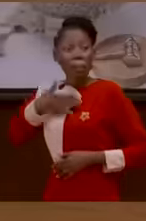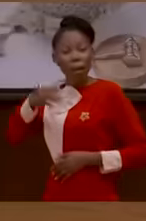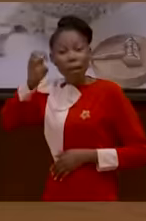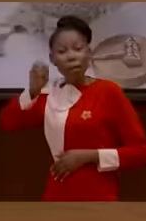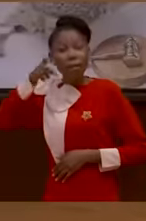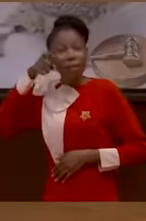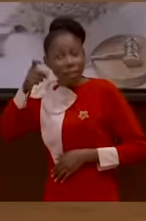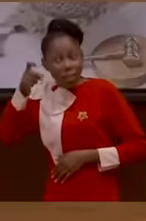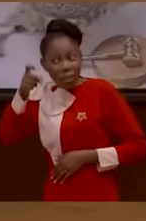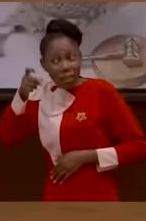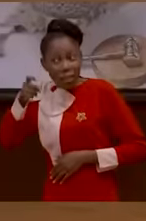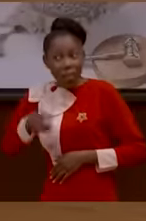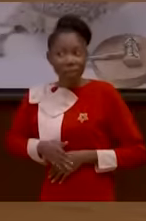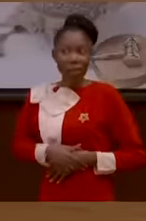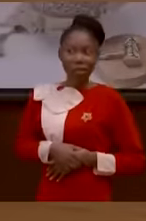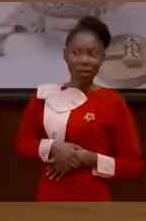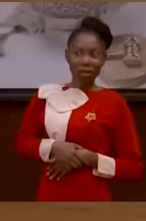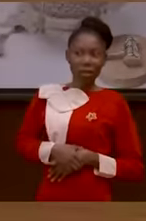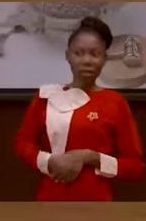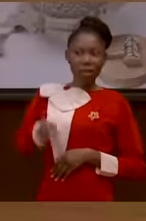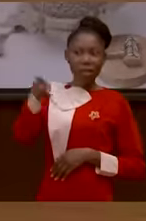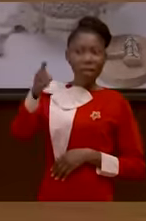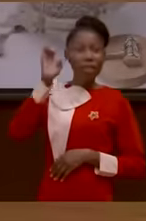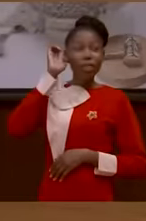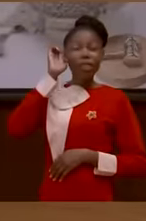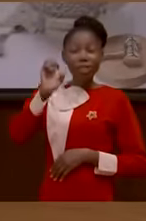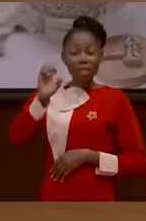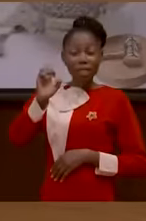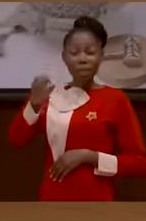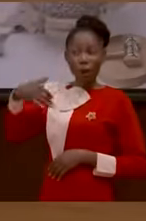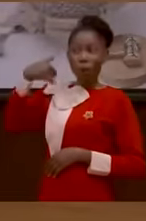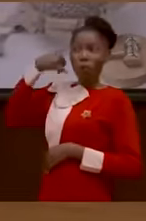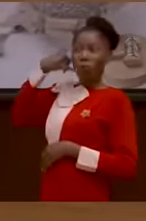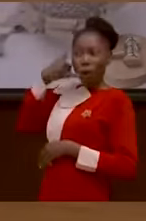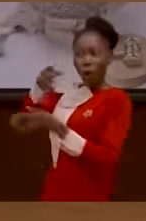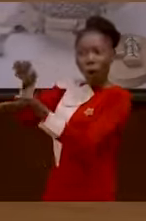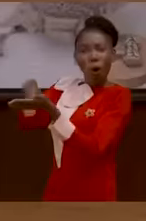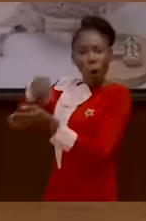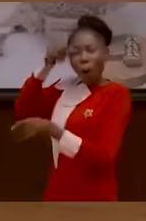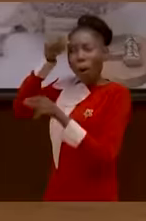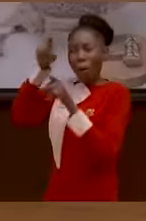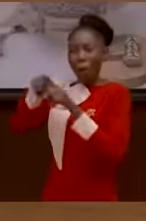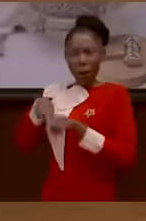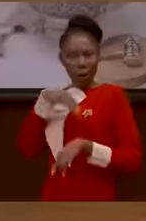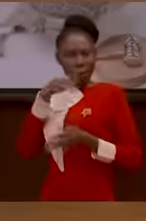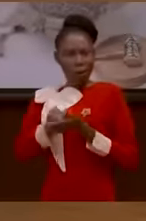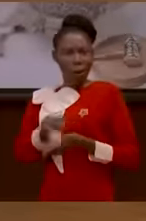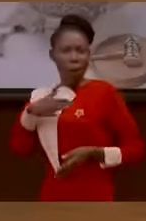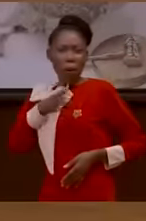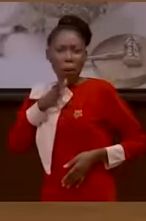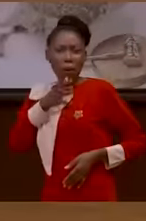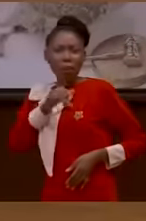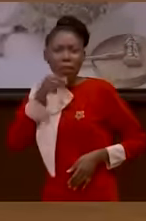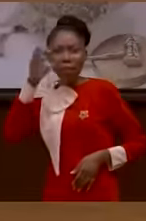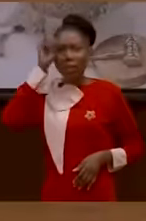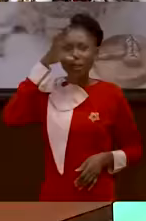ex. She texted my ex. She called my brother and tell my brother that my mom is a winch that I have